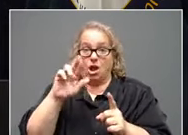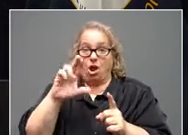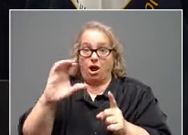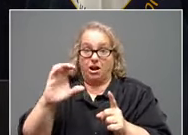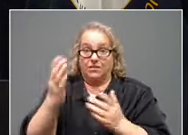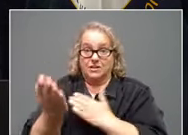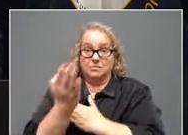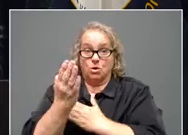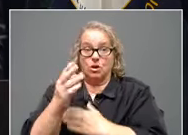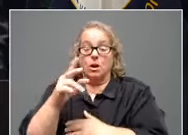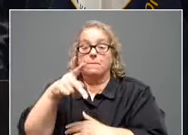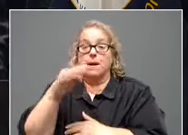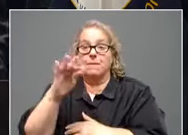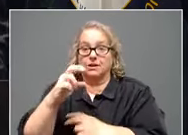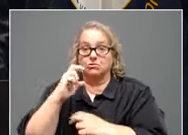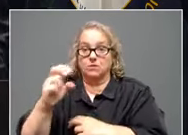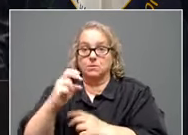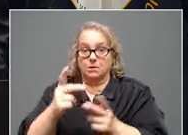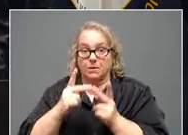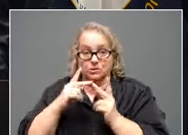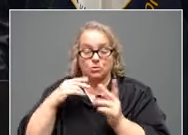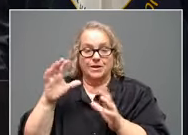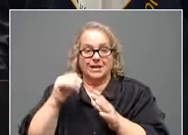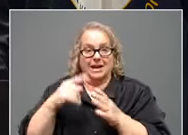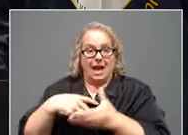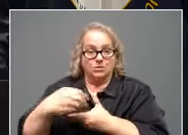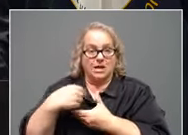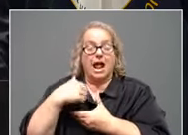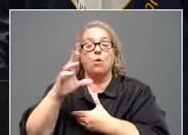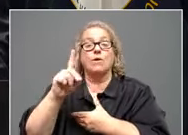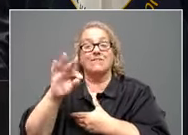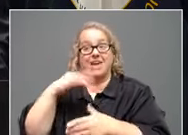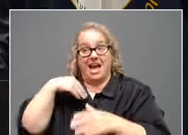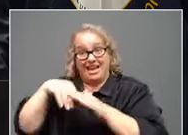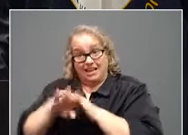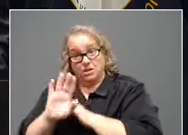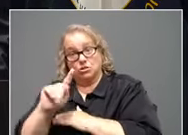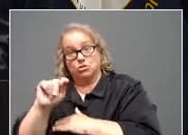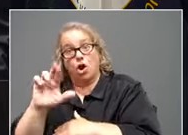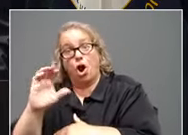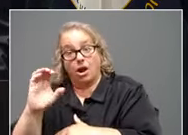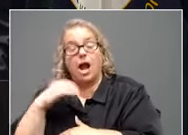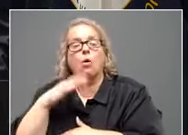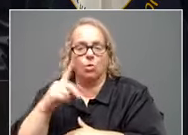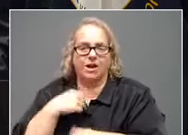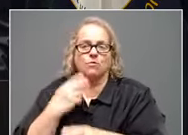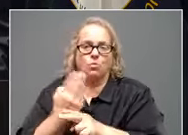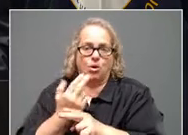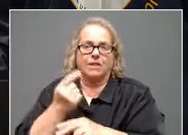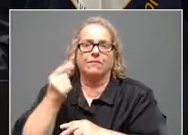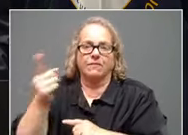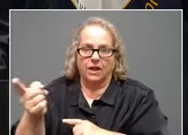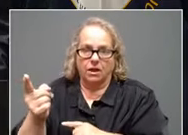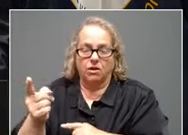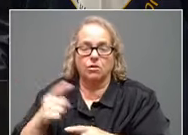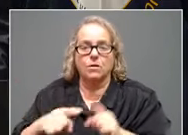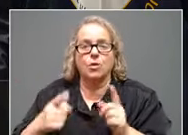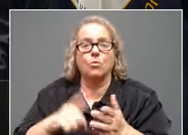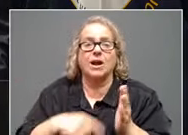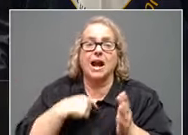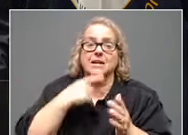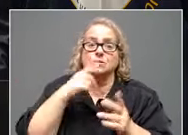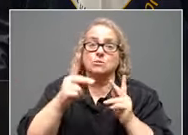transportation place, we did it outside, would have worn it there. But what I would say to people heading into the holidays